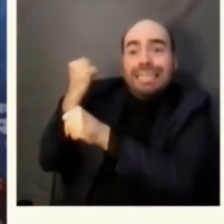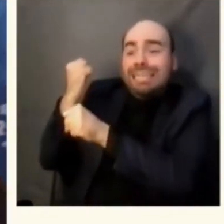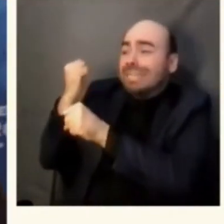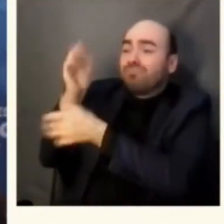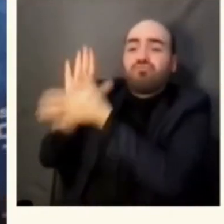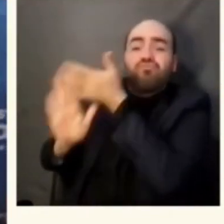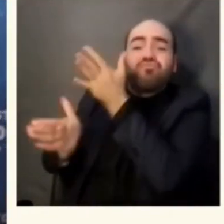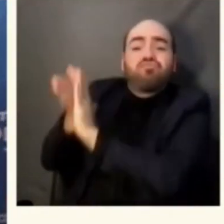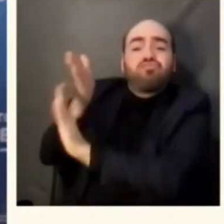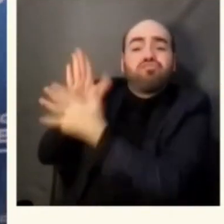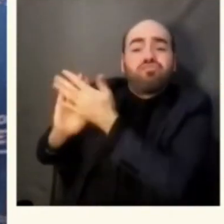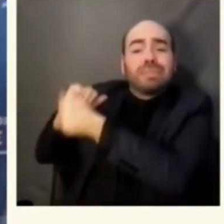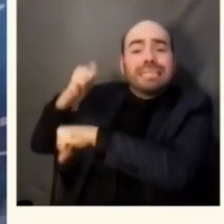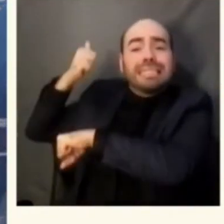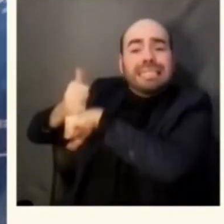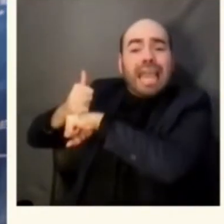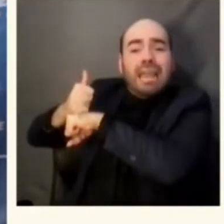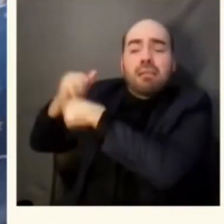ago.